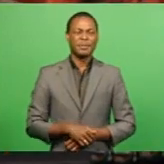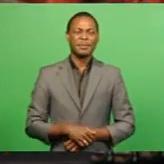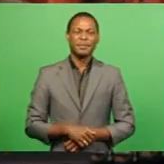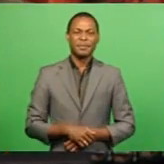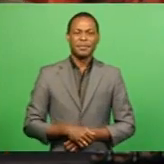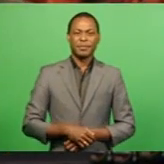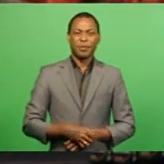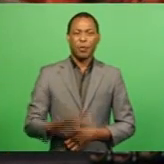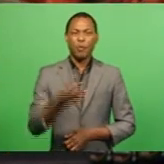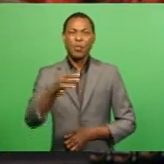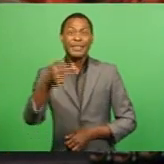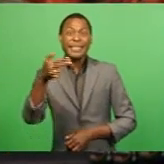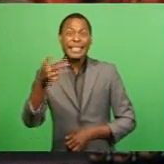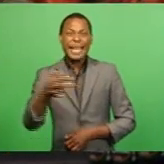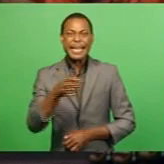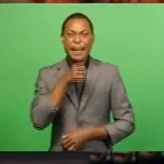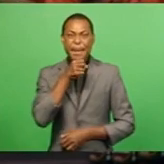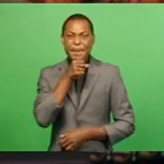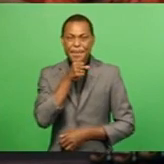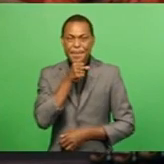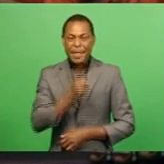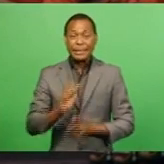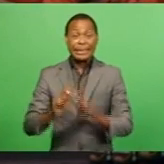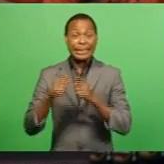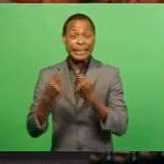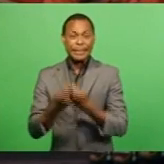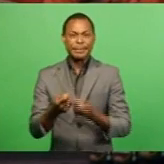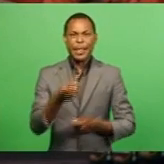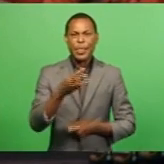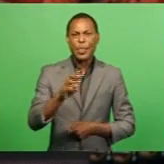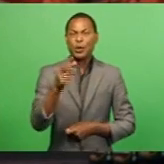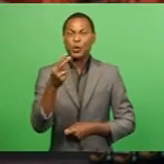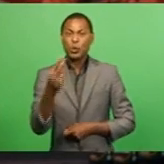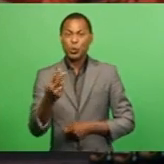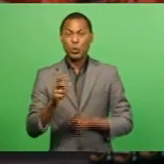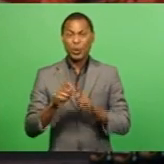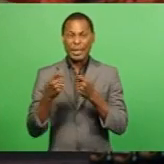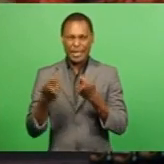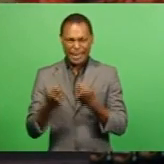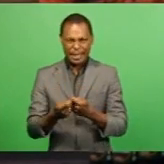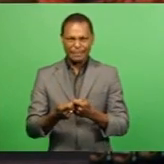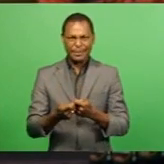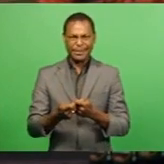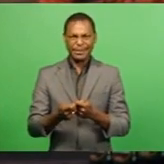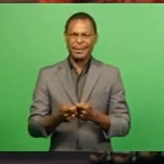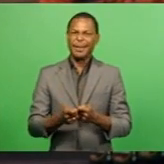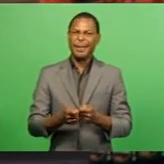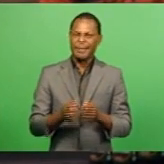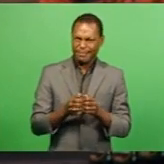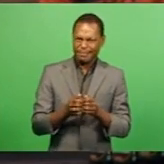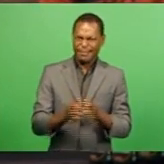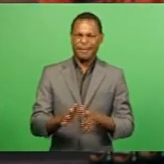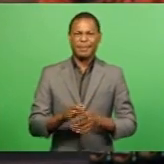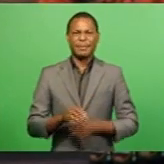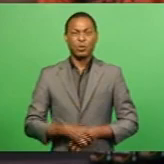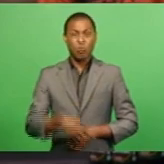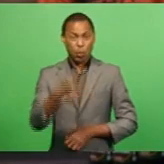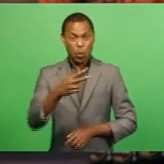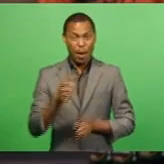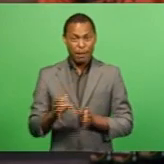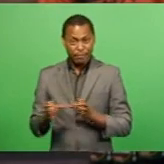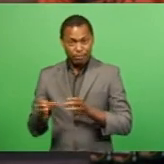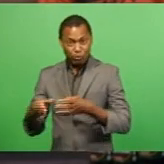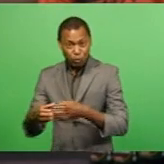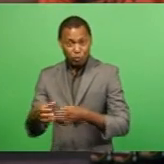48 men's team will compete this year, with 32 teams to make their debut. 12 pools of 4 teams have been drawn with a